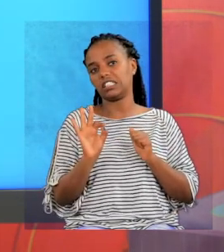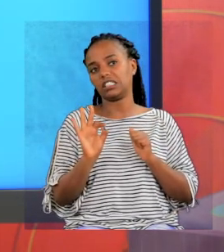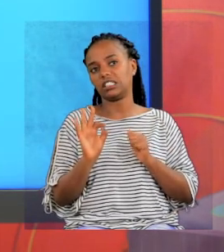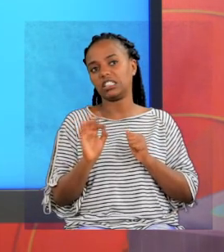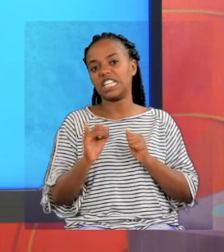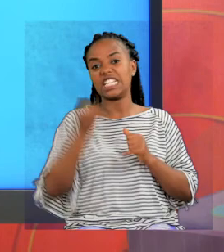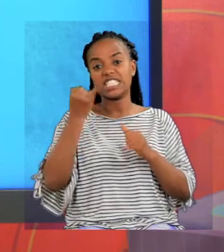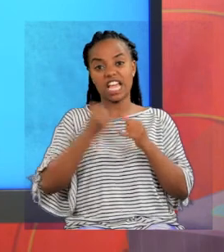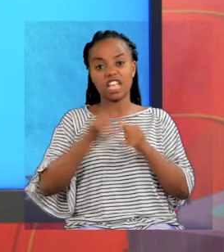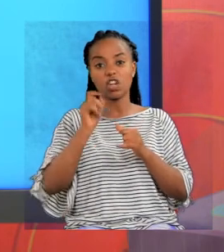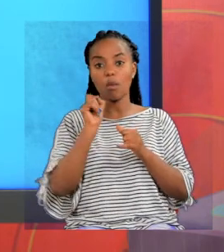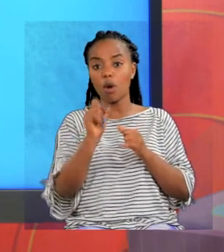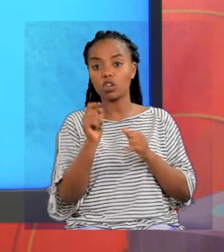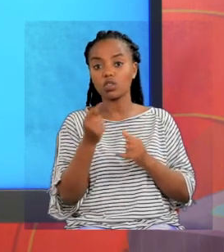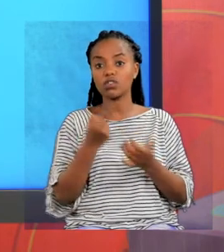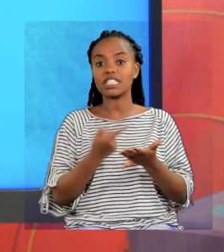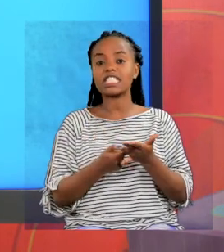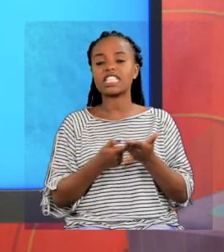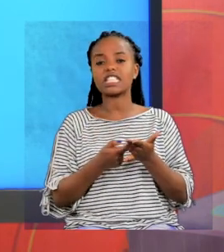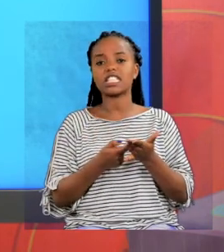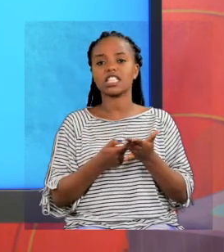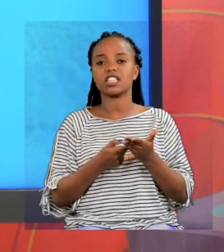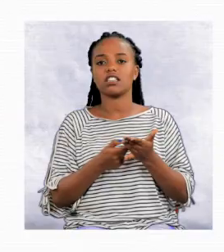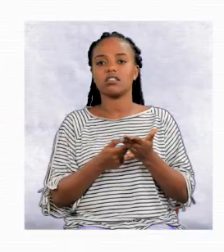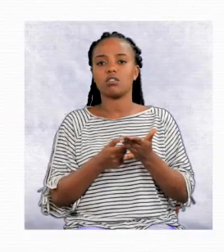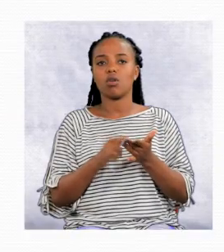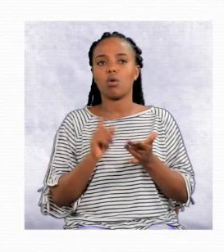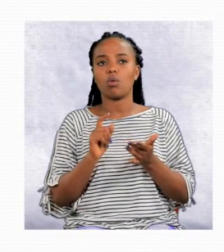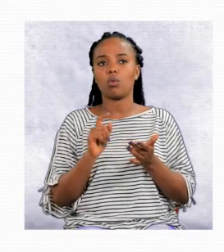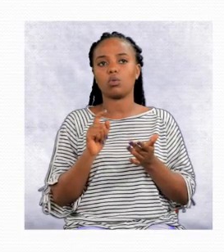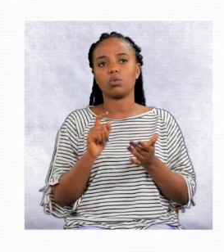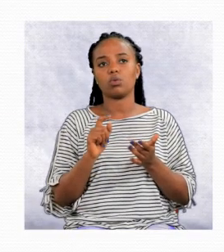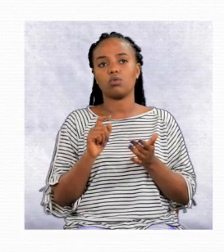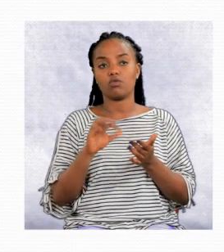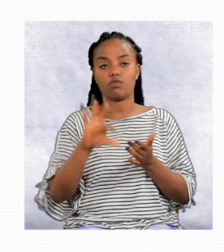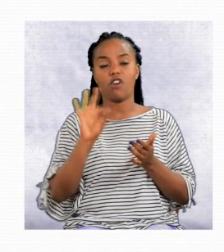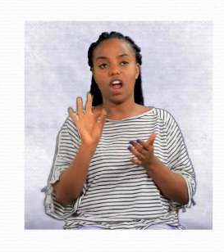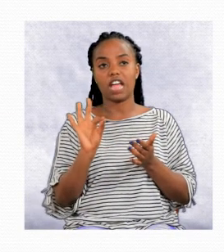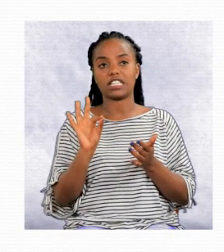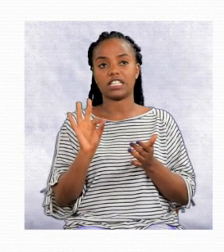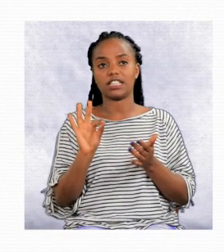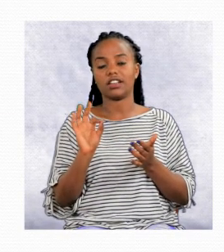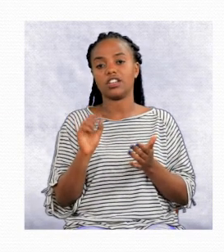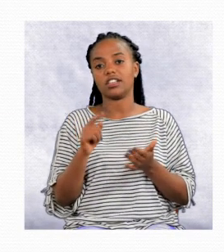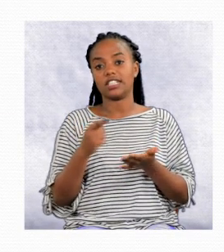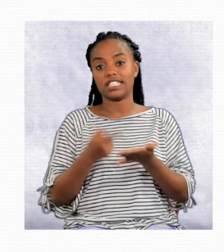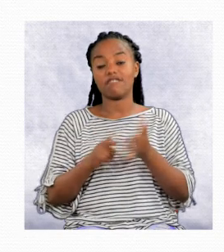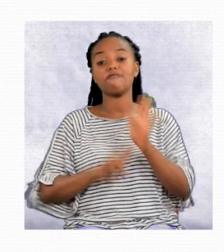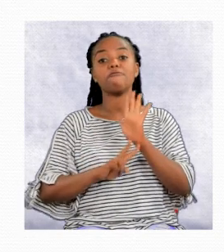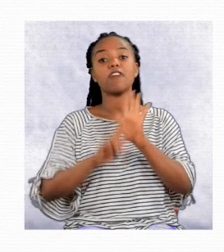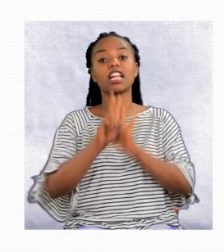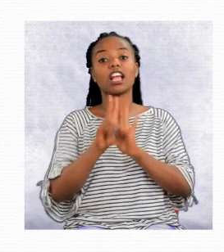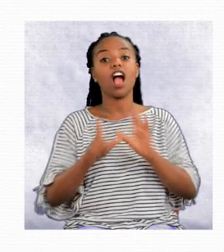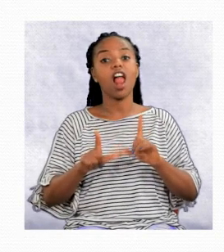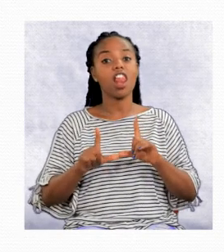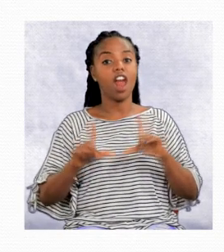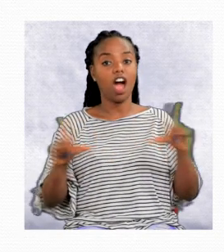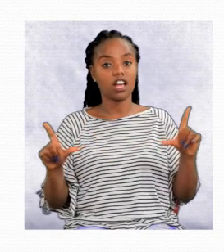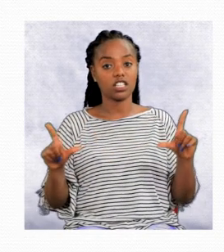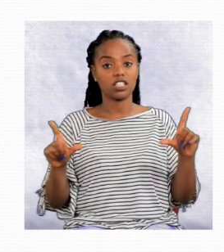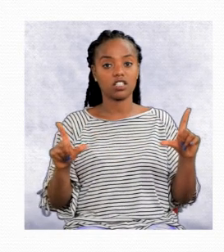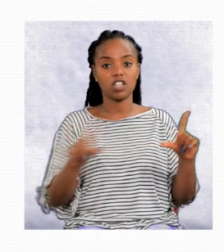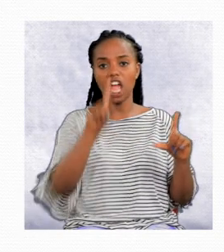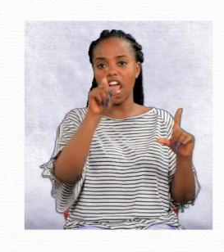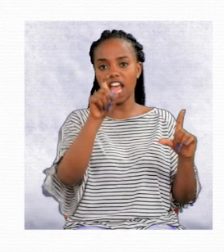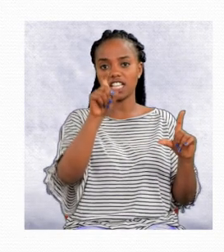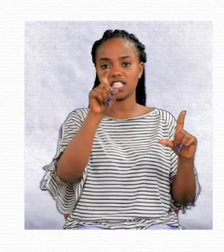the end points of this latus rectum. To find this, since it's a vertical line, the